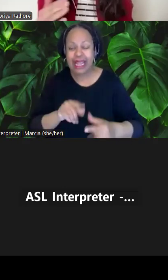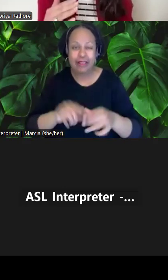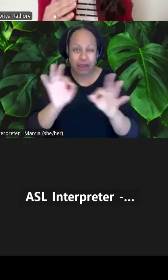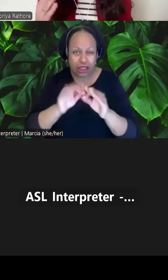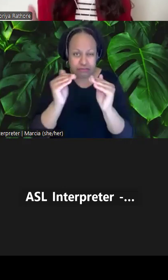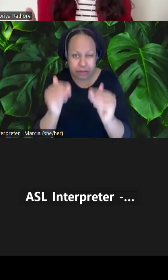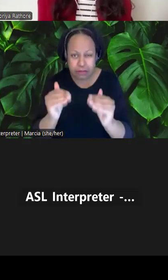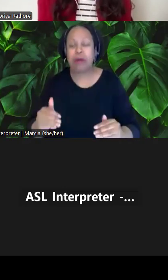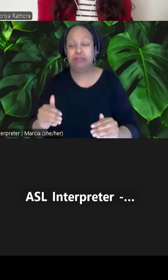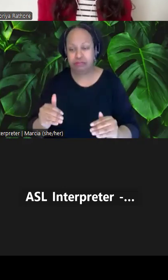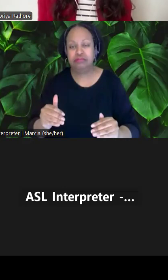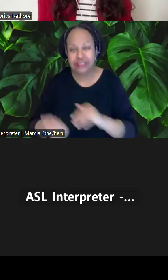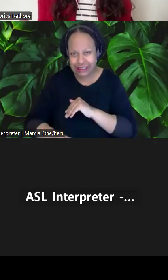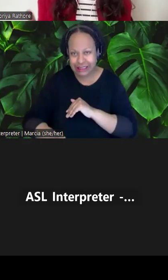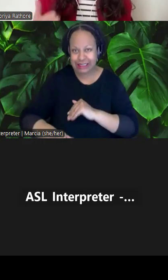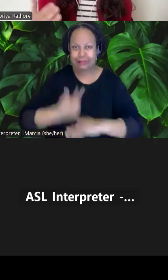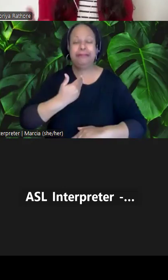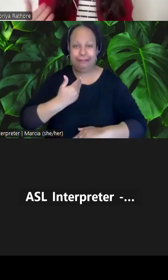TAC will not fund